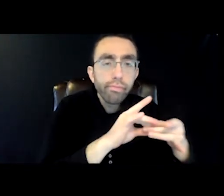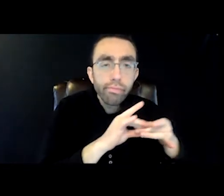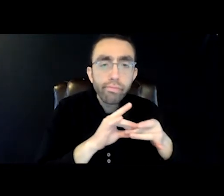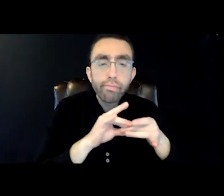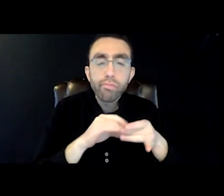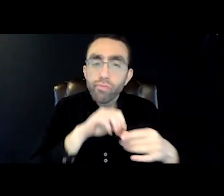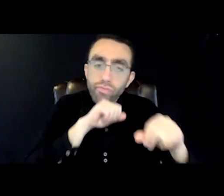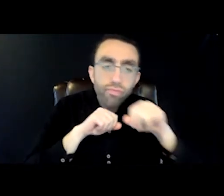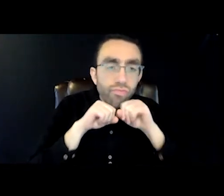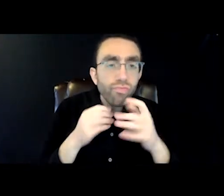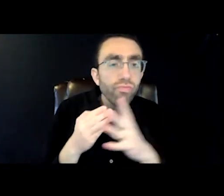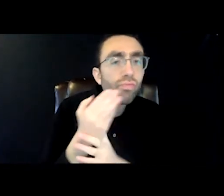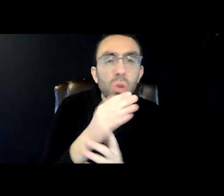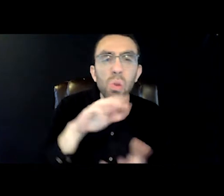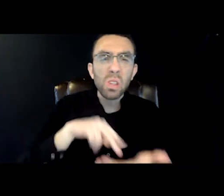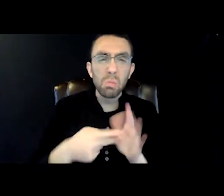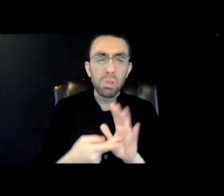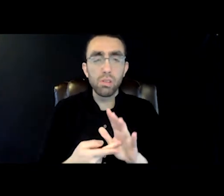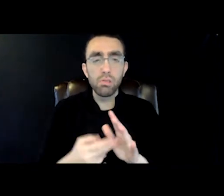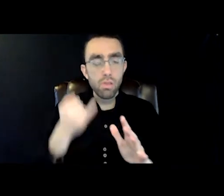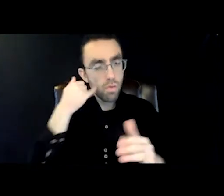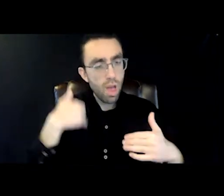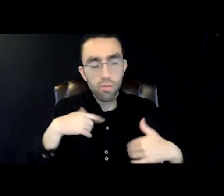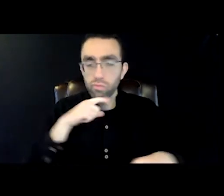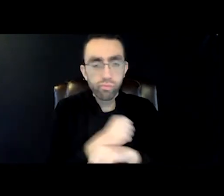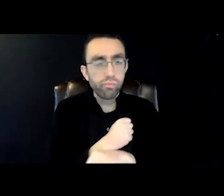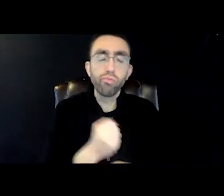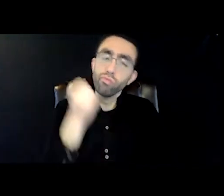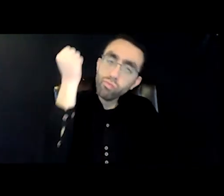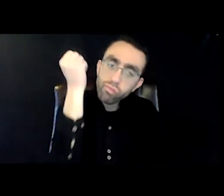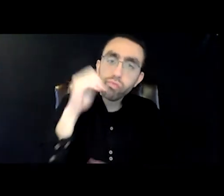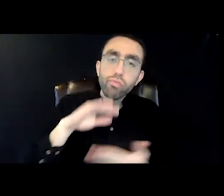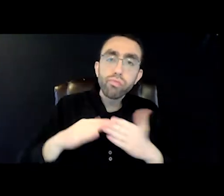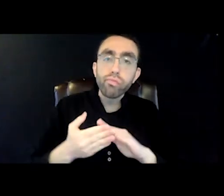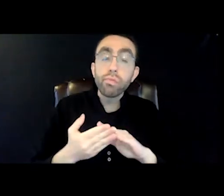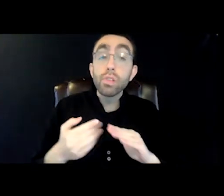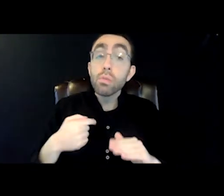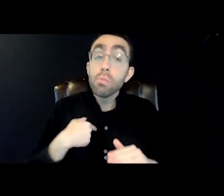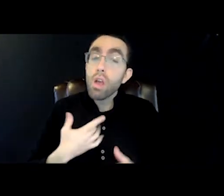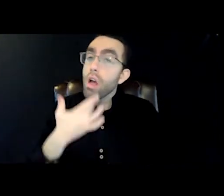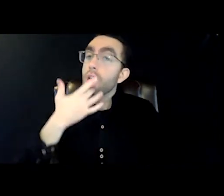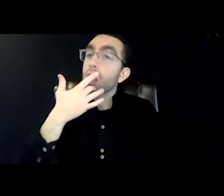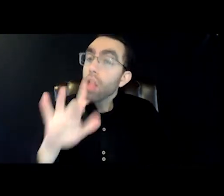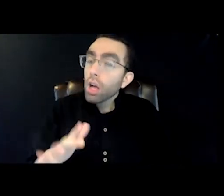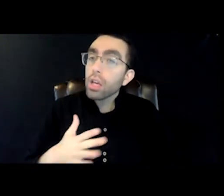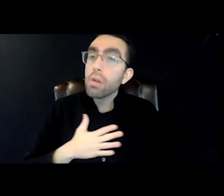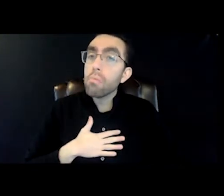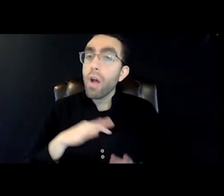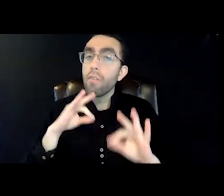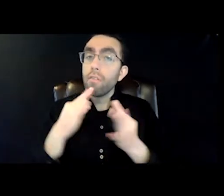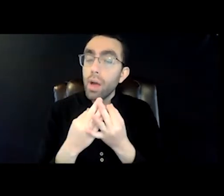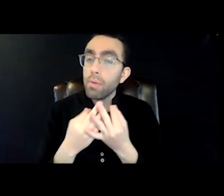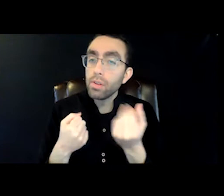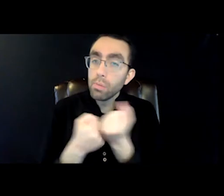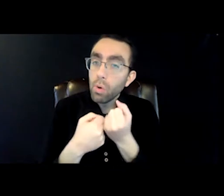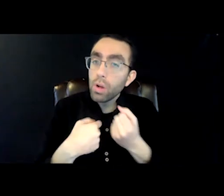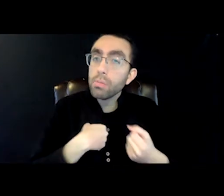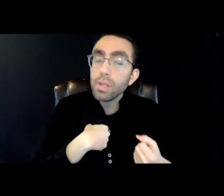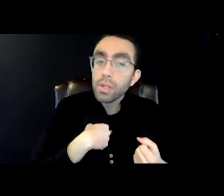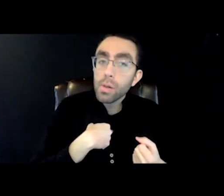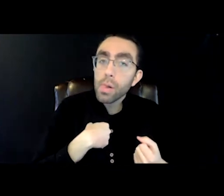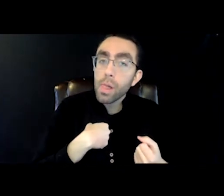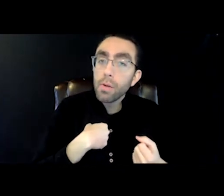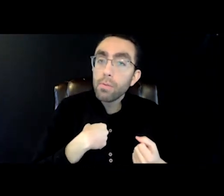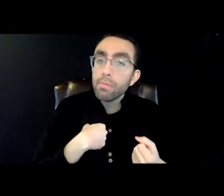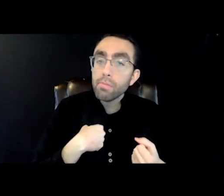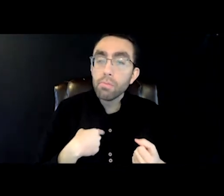And also understanding that as someone who had the privilege of my parents standing by me, I didn't have to experience houselessness,